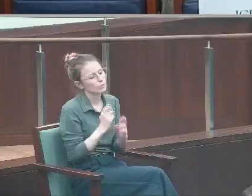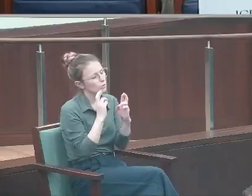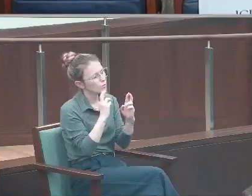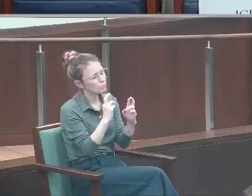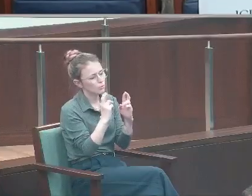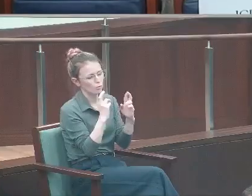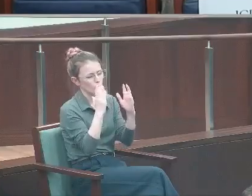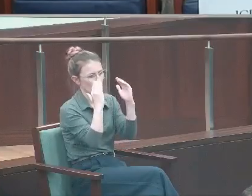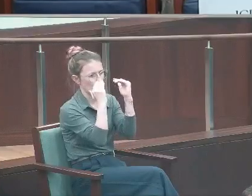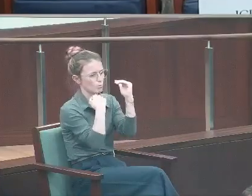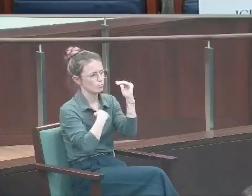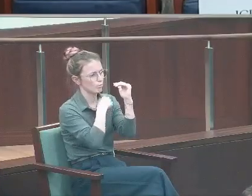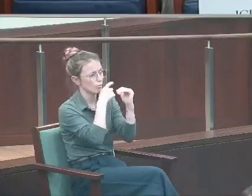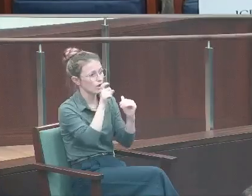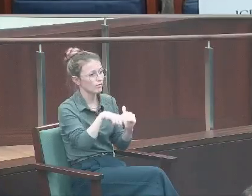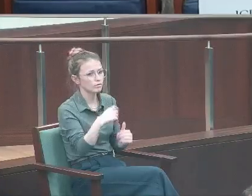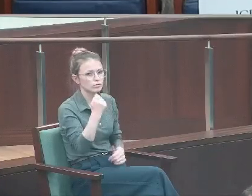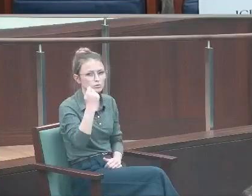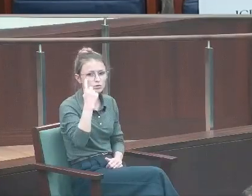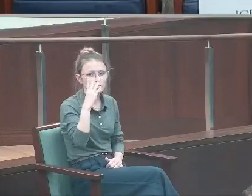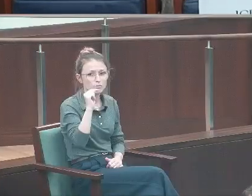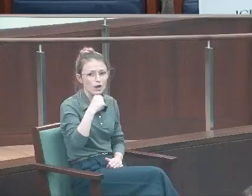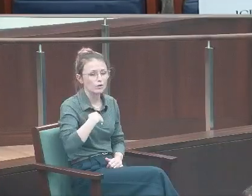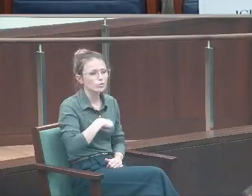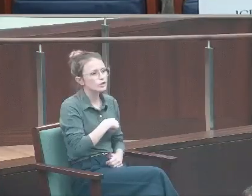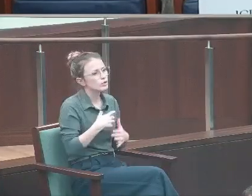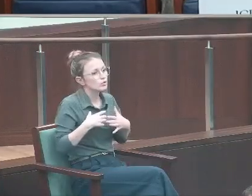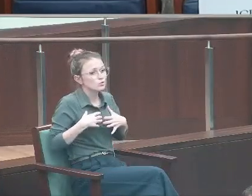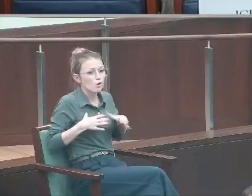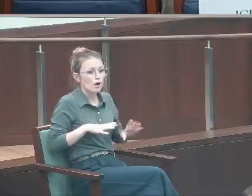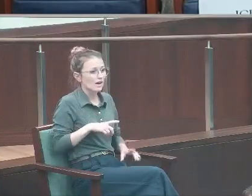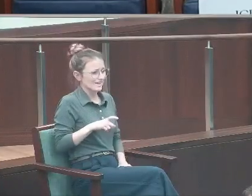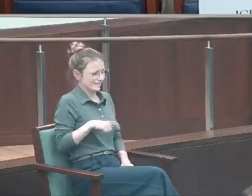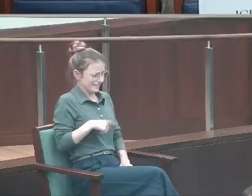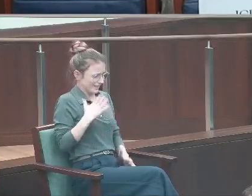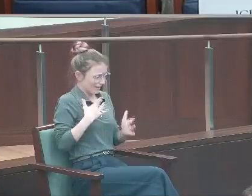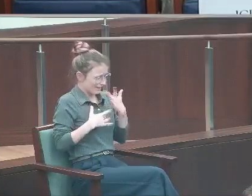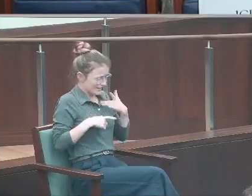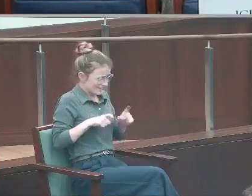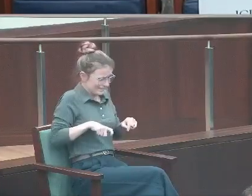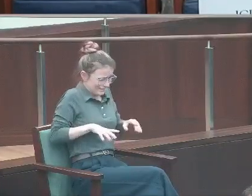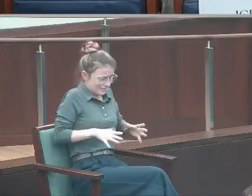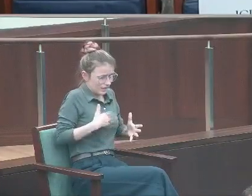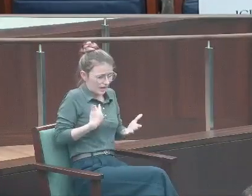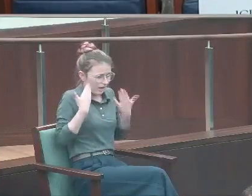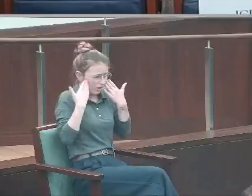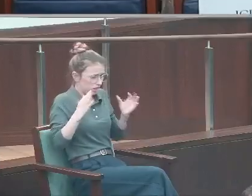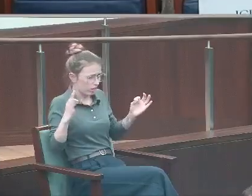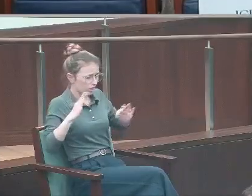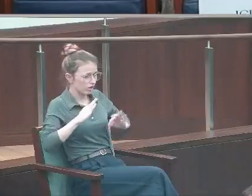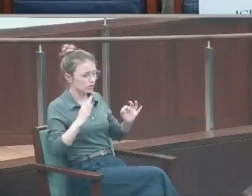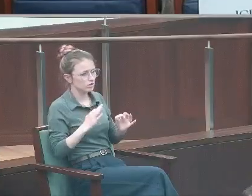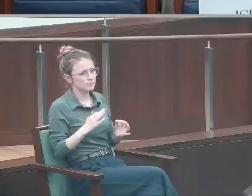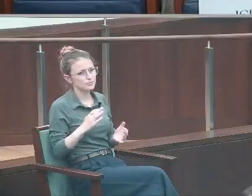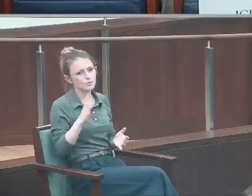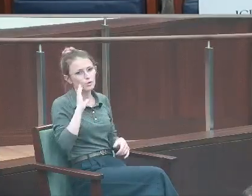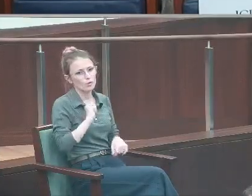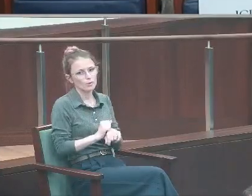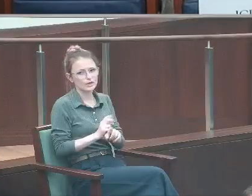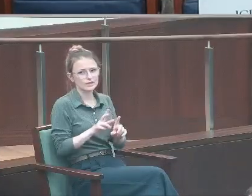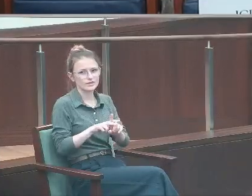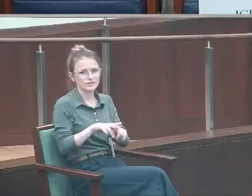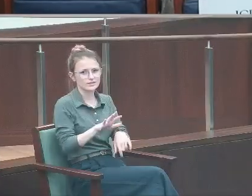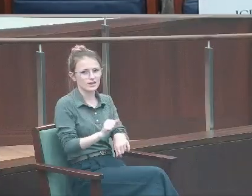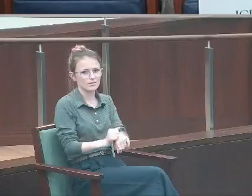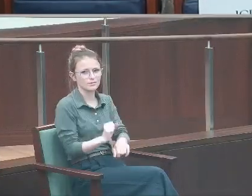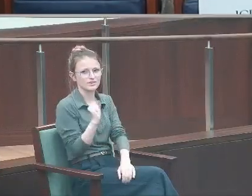don't. But we don't want to need it and not have had it. So that's another homework assignment, and then I'll stop being the